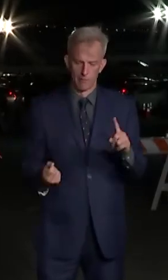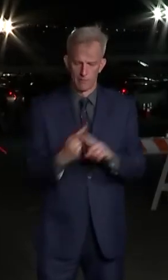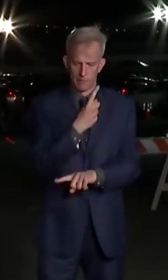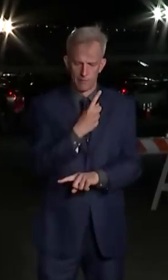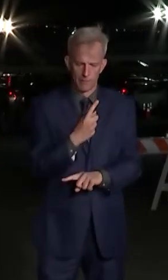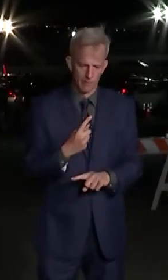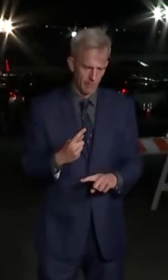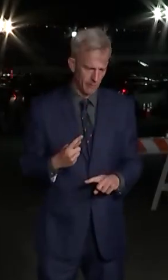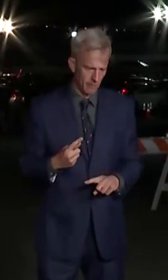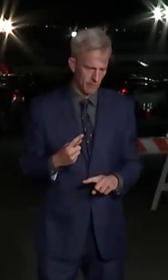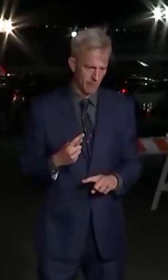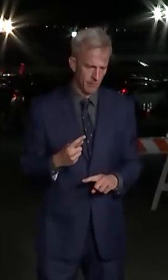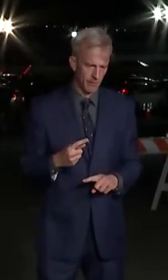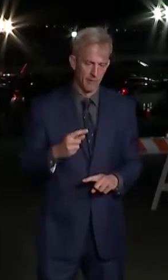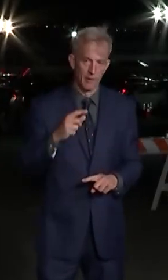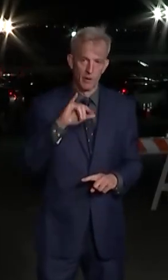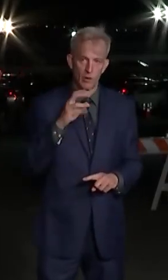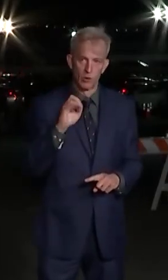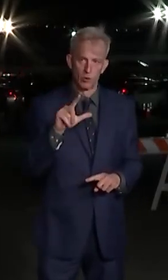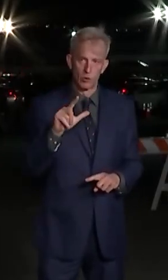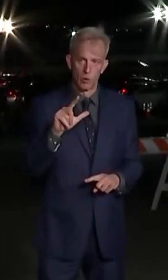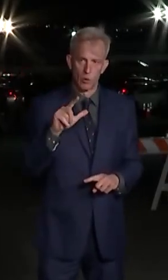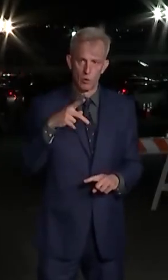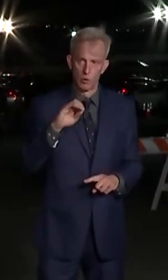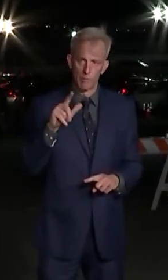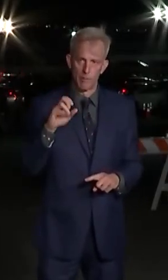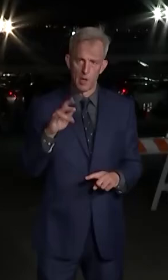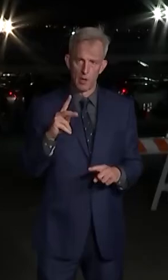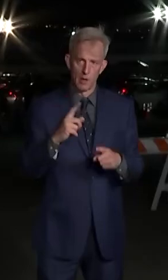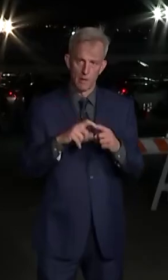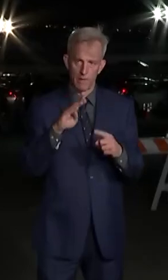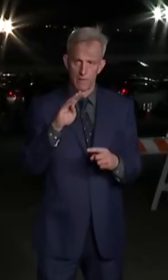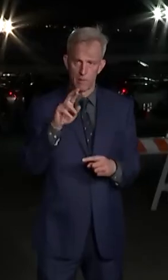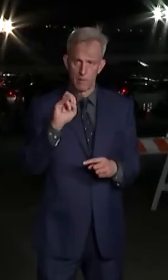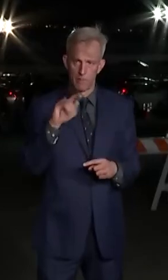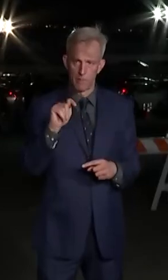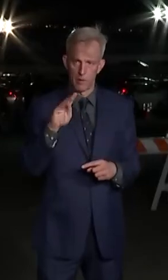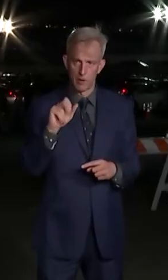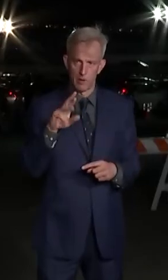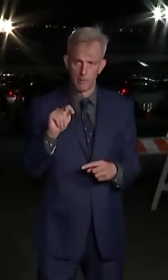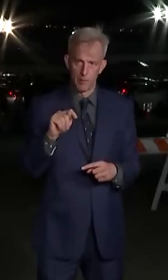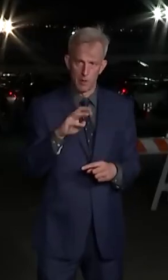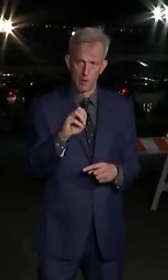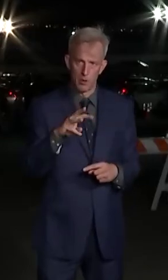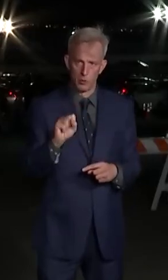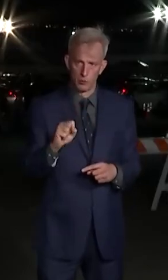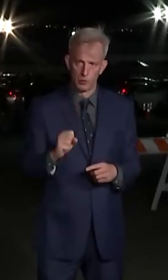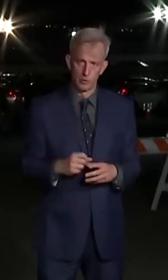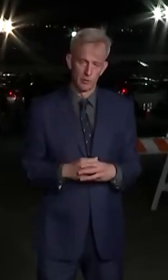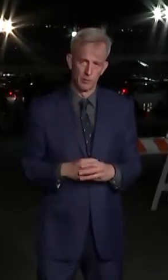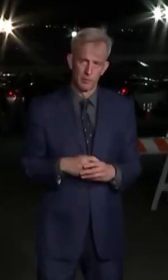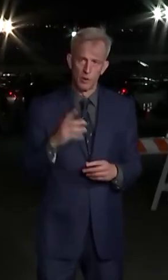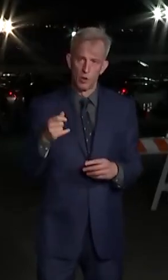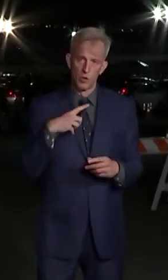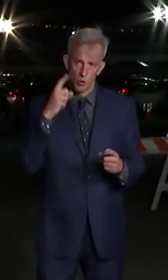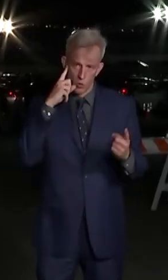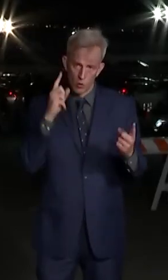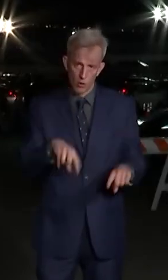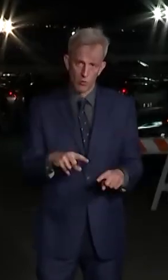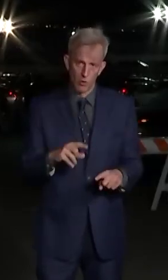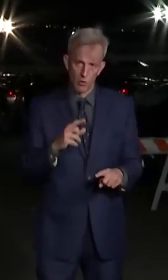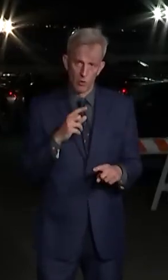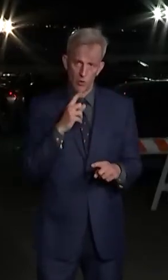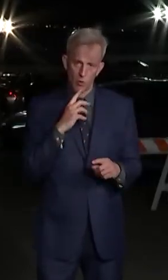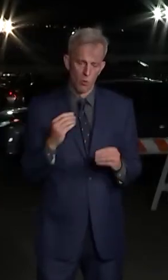from Breitbart News. Do you agree with the increasing criticism of DAs around the state relating to LA District Attorney